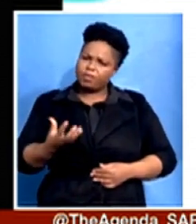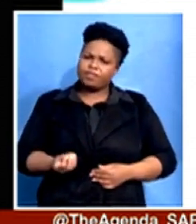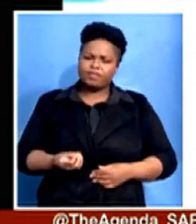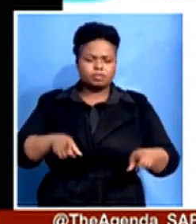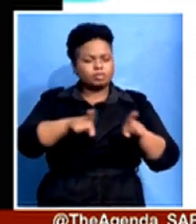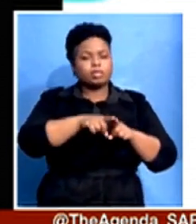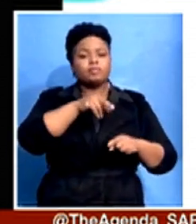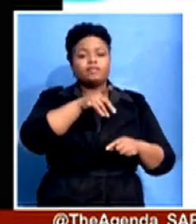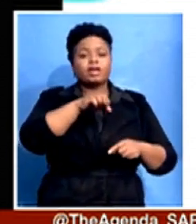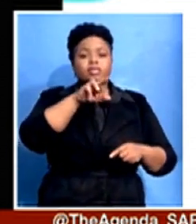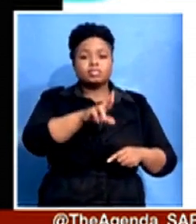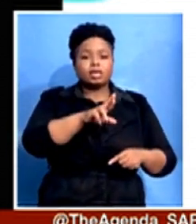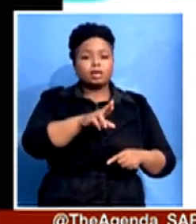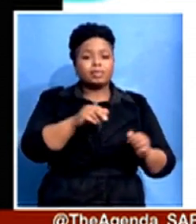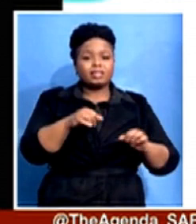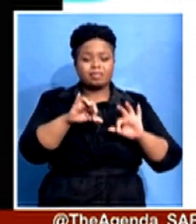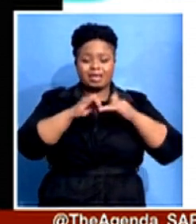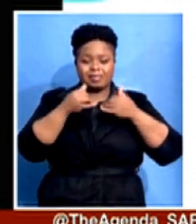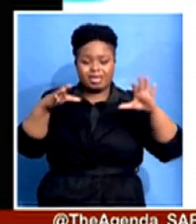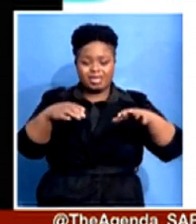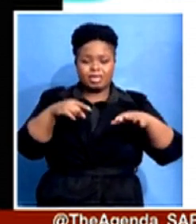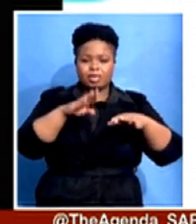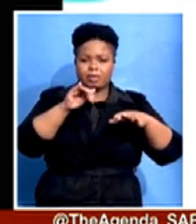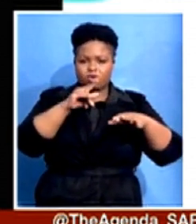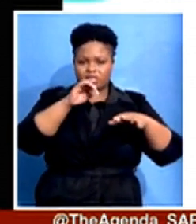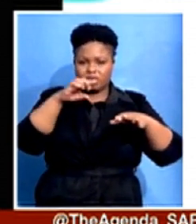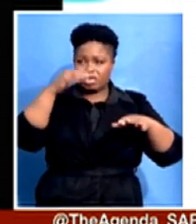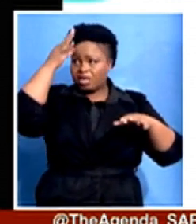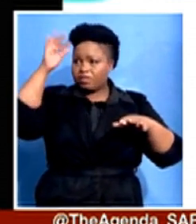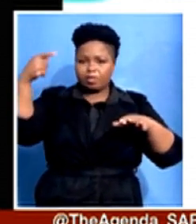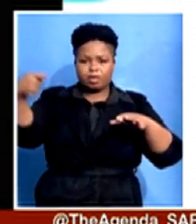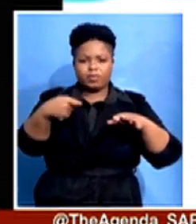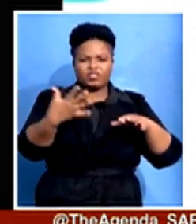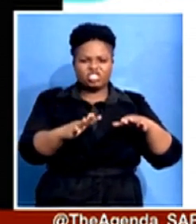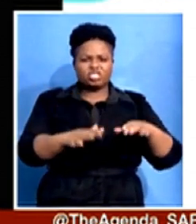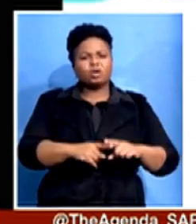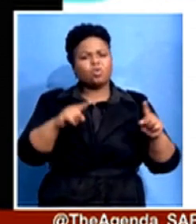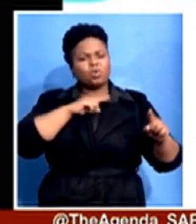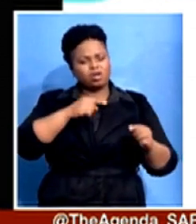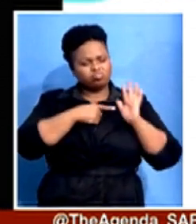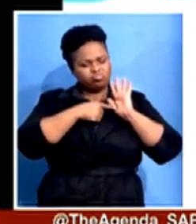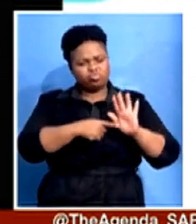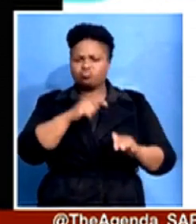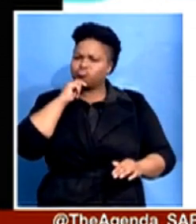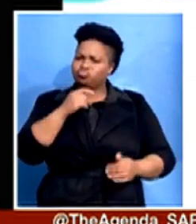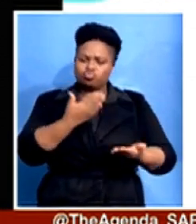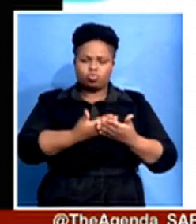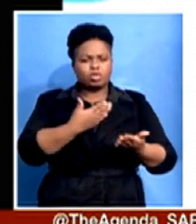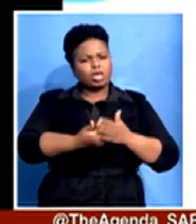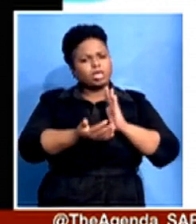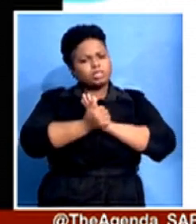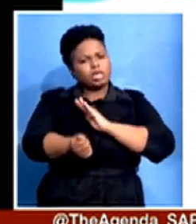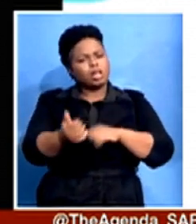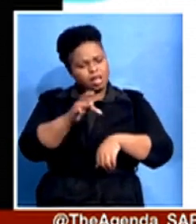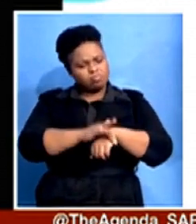with government investment, it indicates that we've got the elements of being able to build this